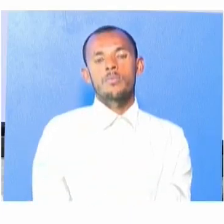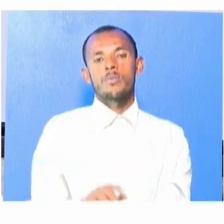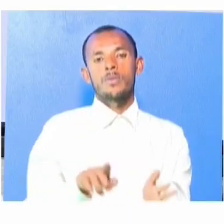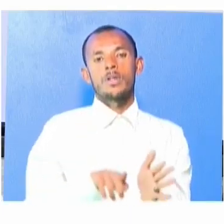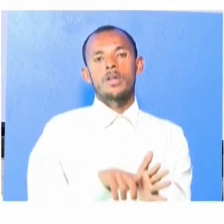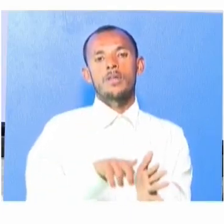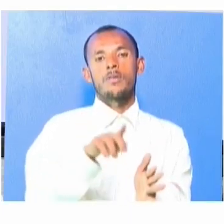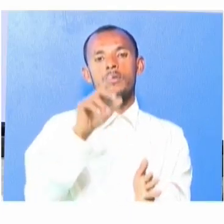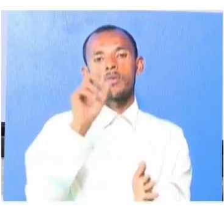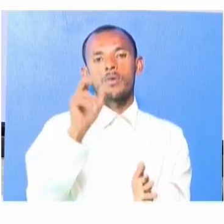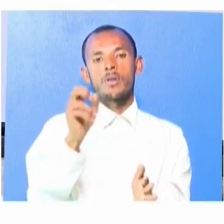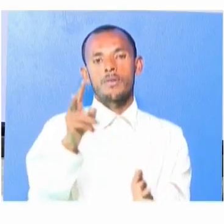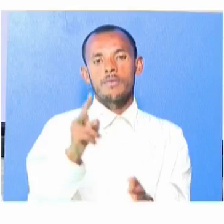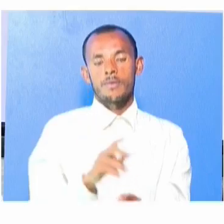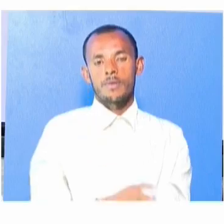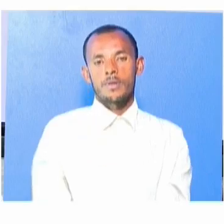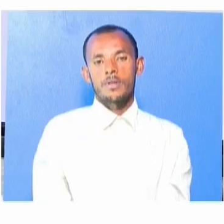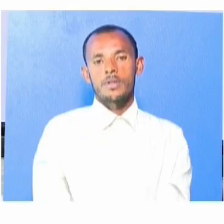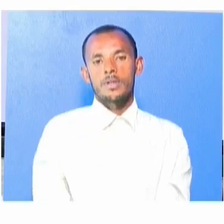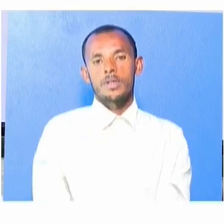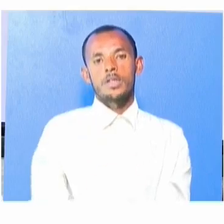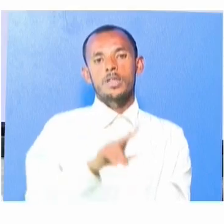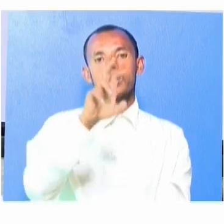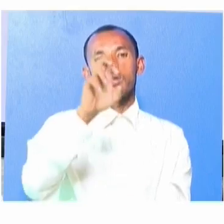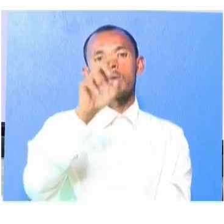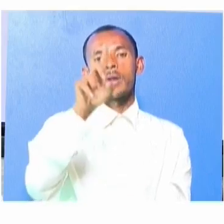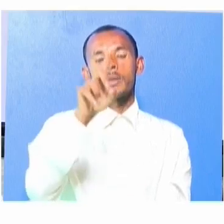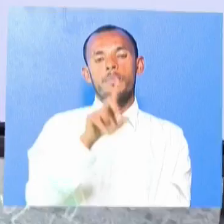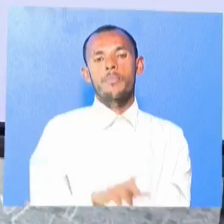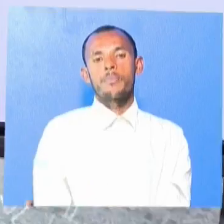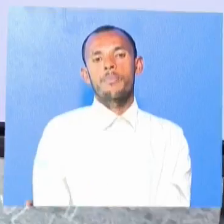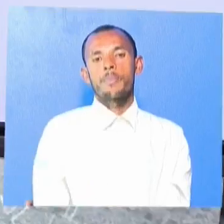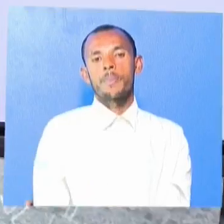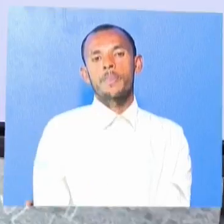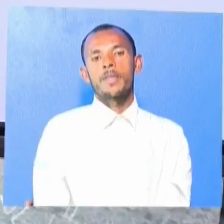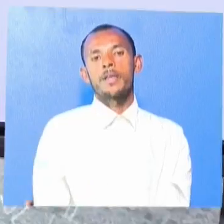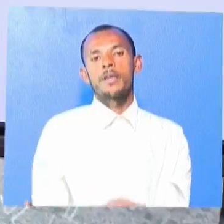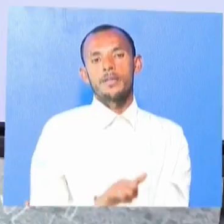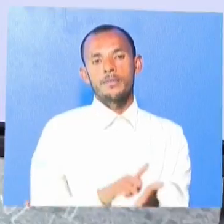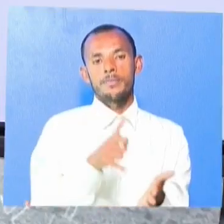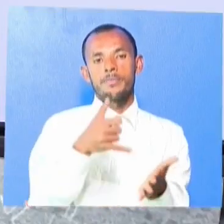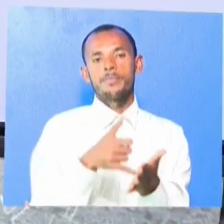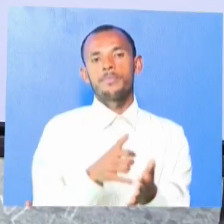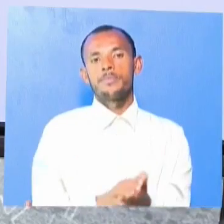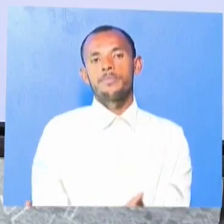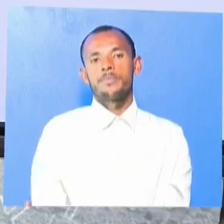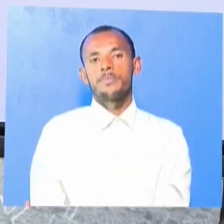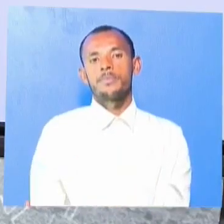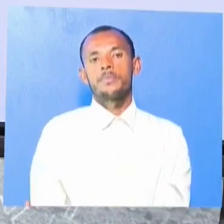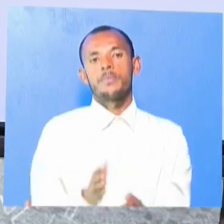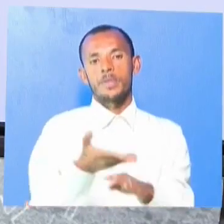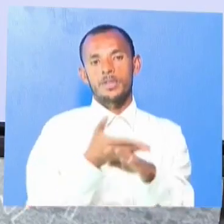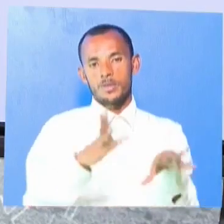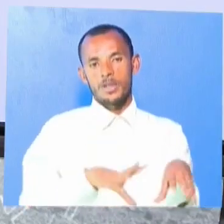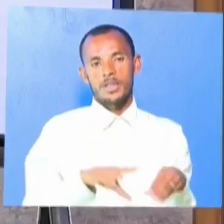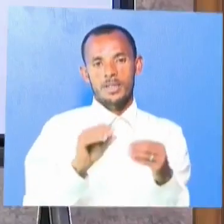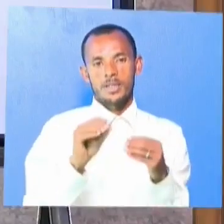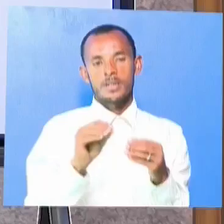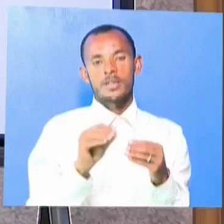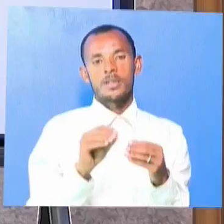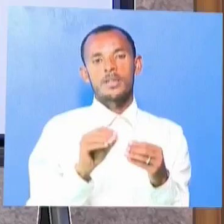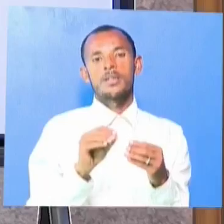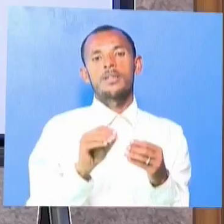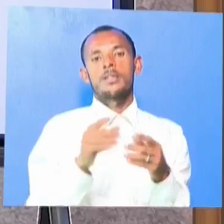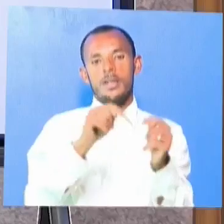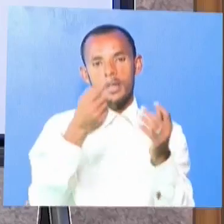negative 12, 21. That's it. Please, students,